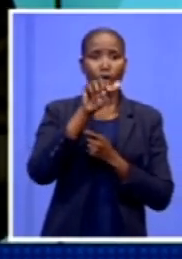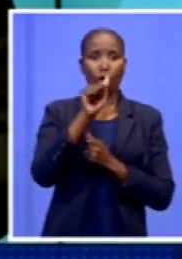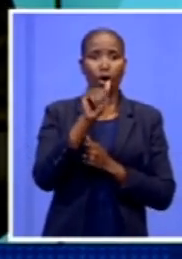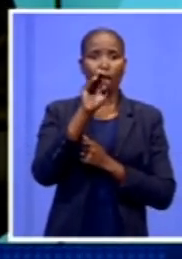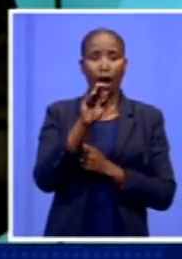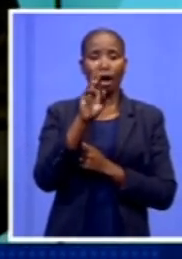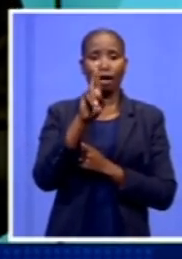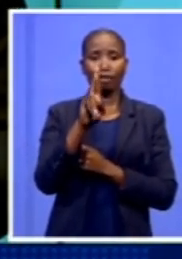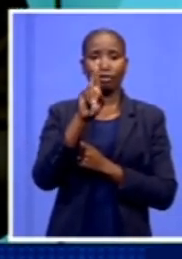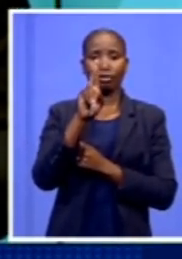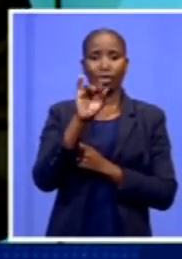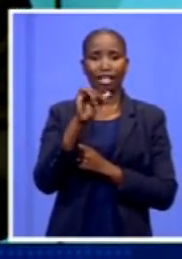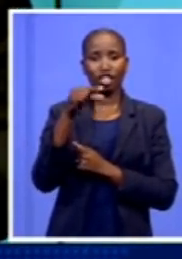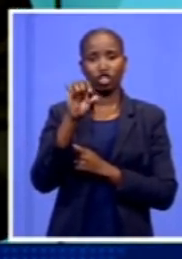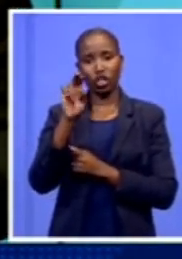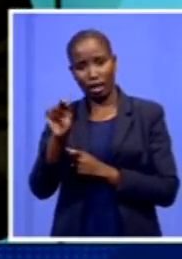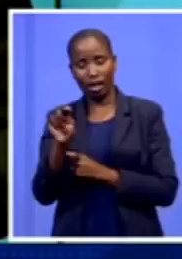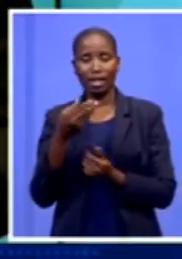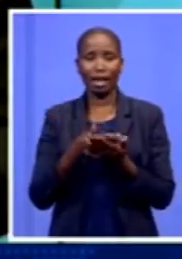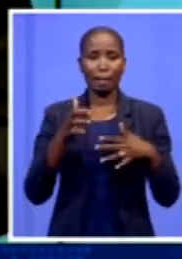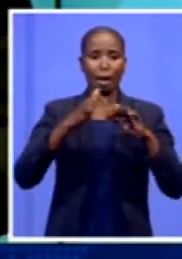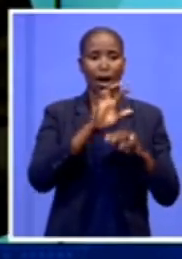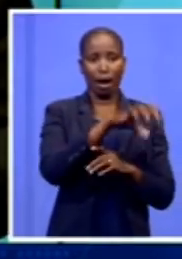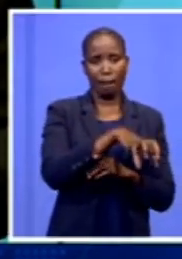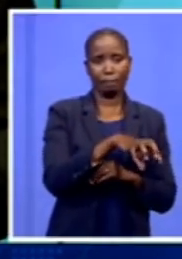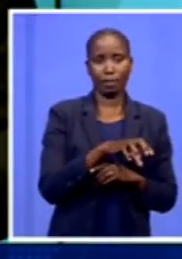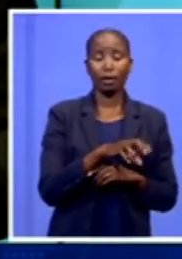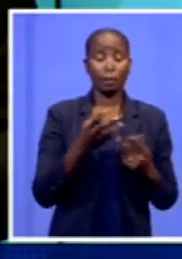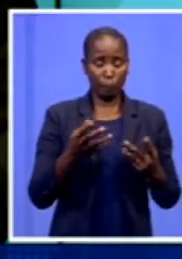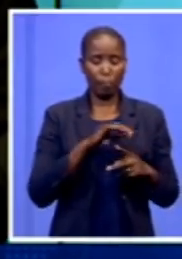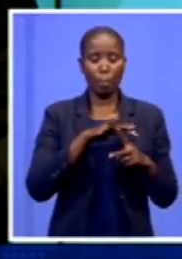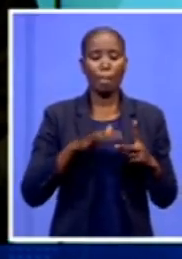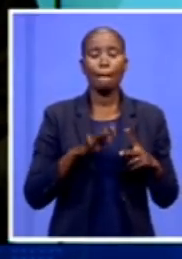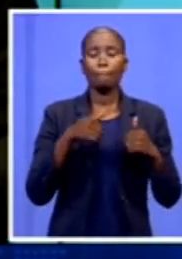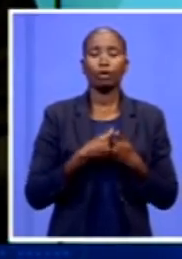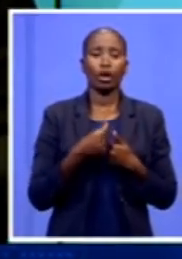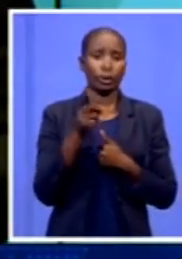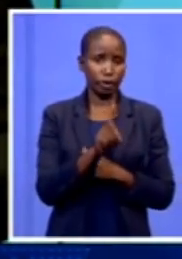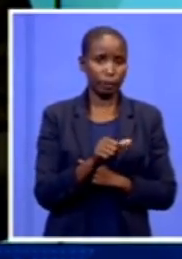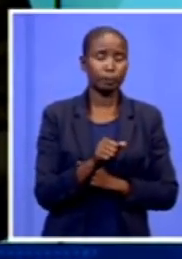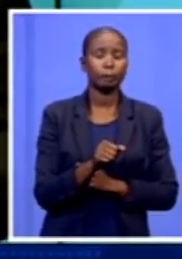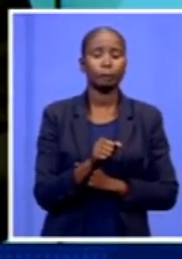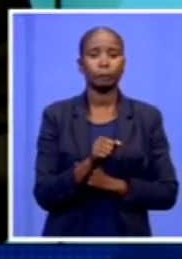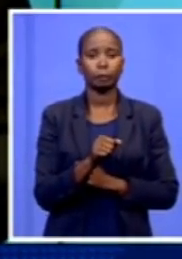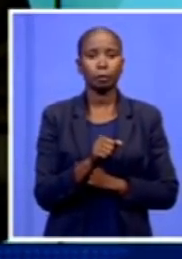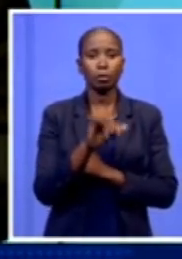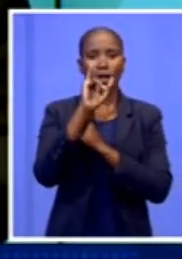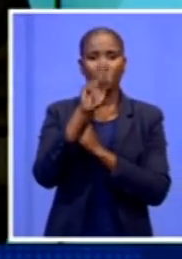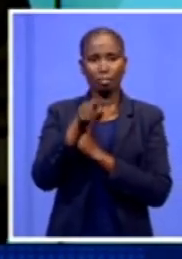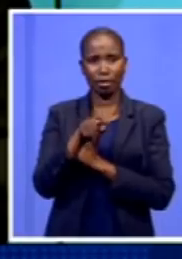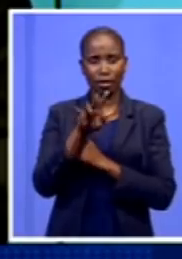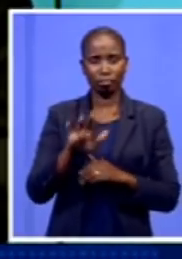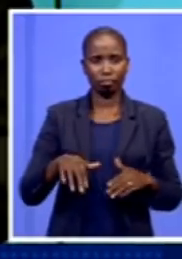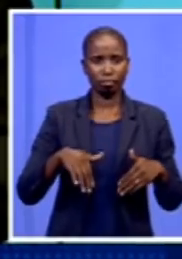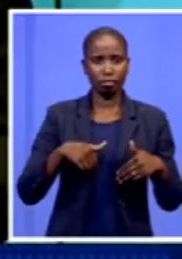hub. Another challenge related to the IP barriers is the failure